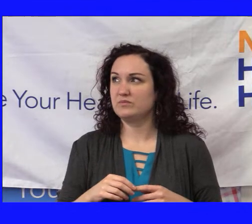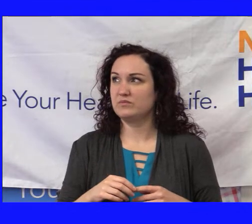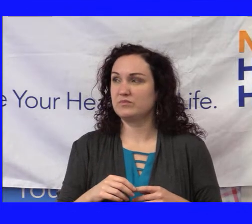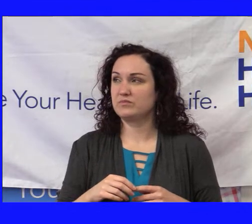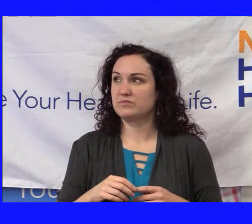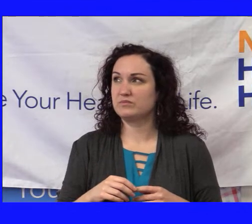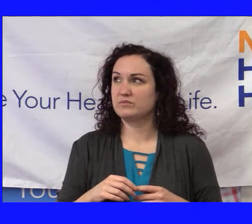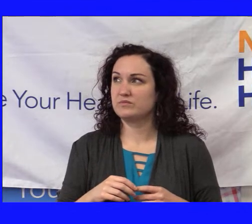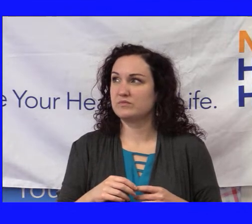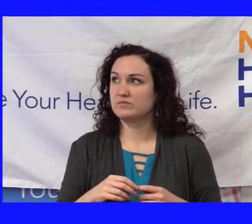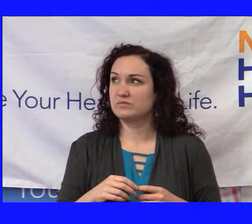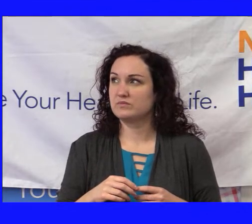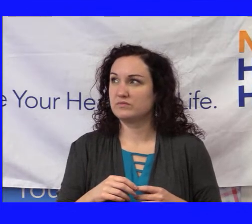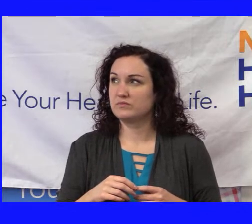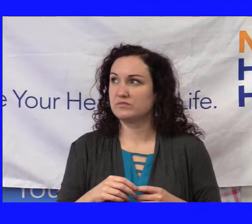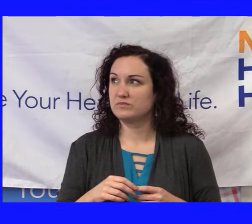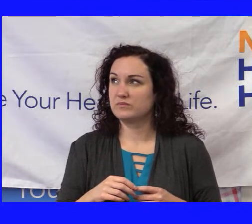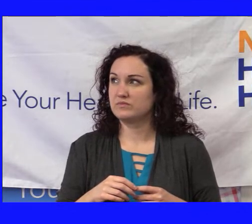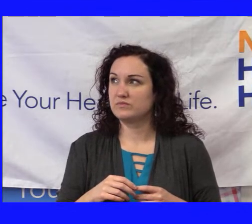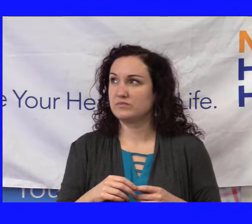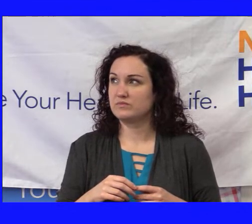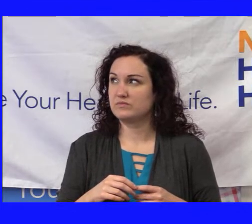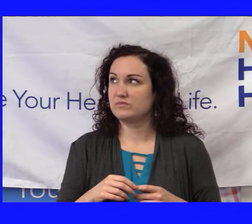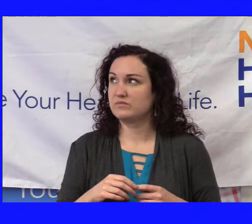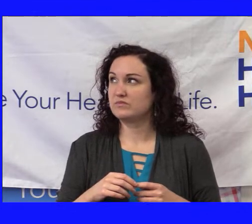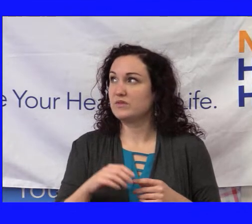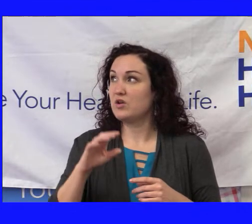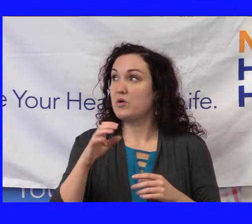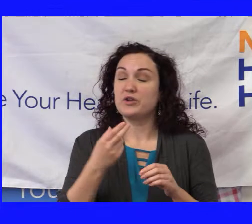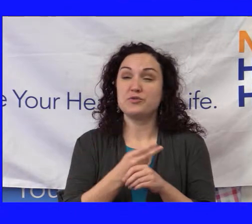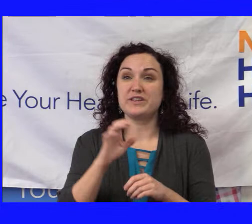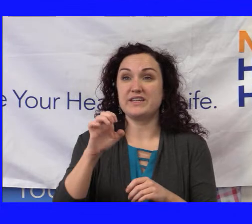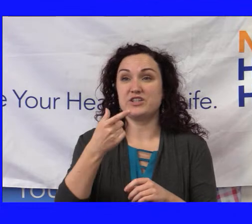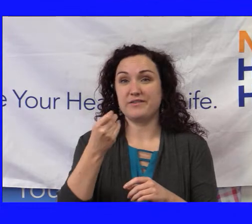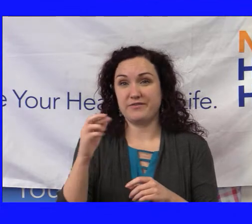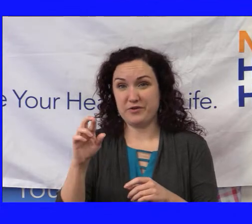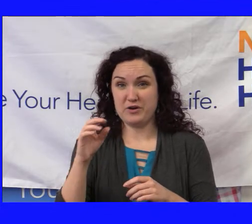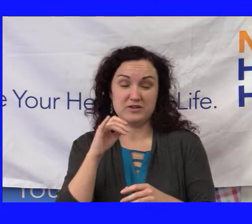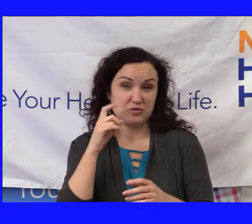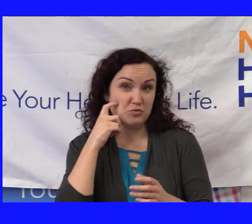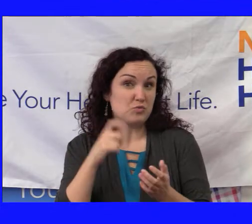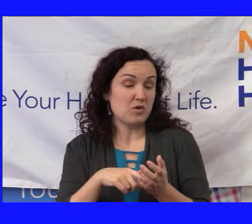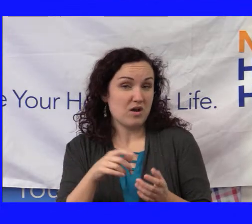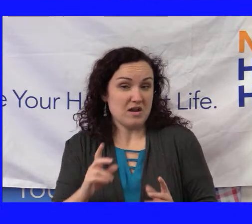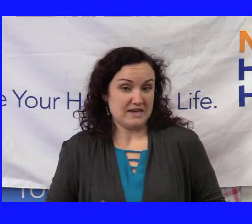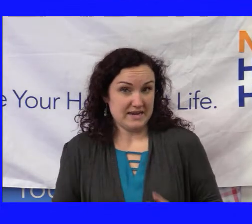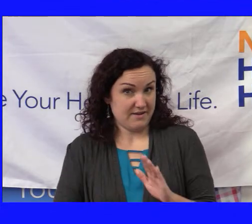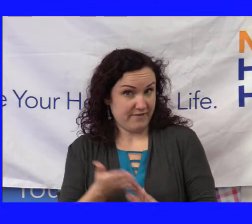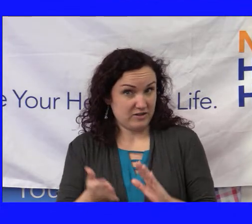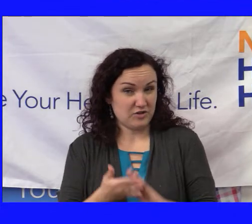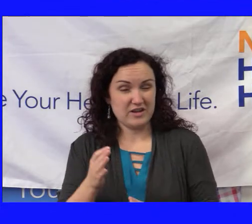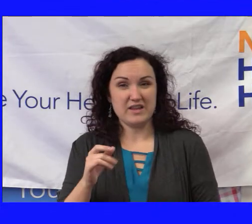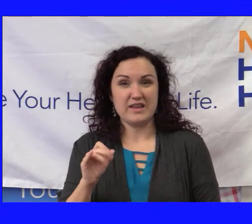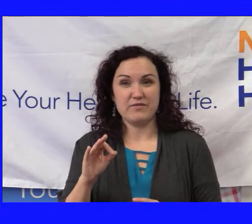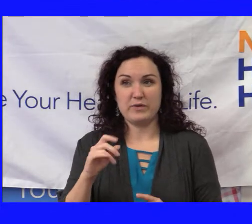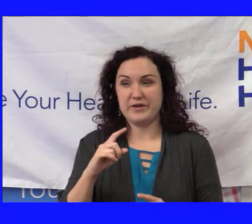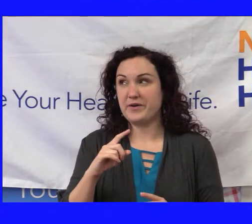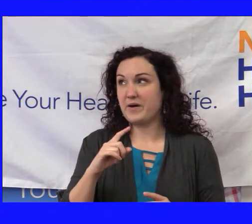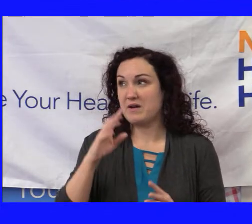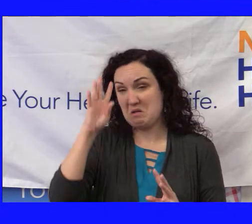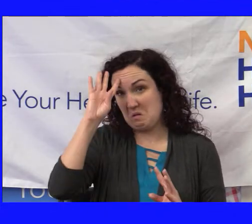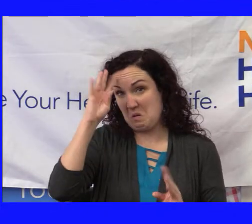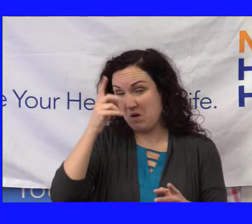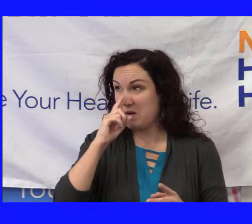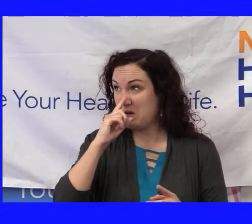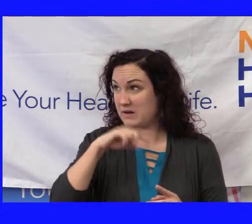when clinicians are using eGFR to measure someone's kidney function and potentially dictate the care they're delivering, if we are artificially making an at-risk